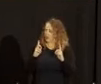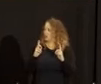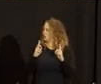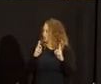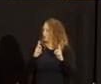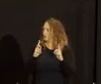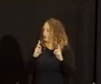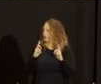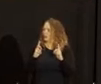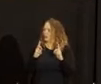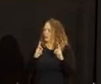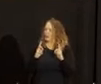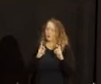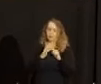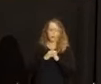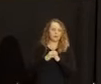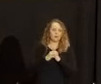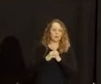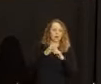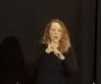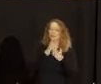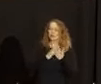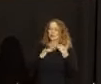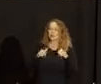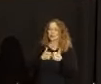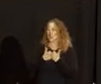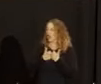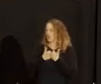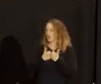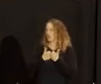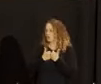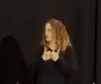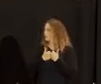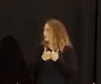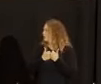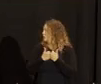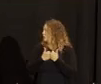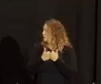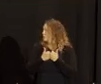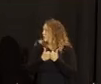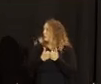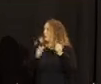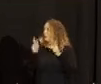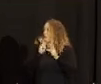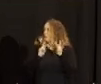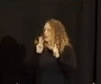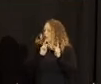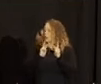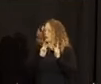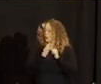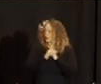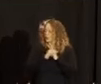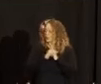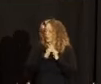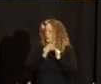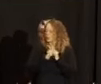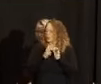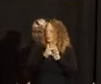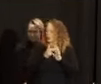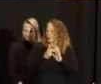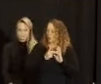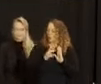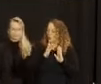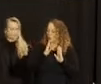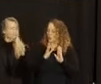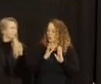we continue to see that be a challenge as far as people being newly diagnosed with disabilities,